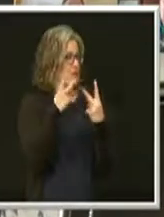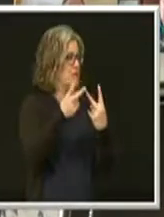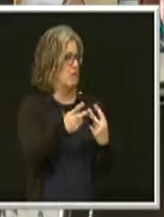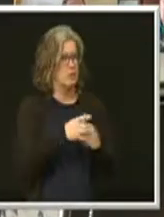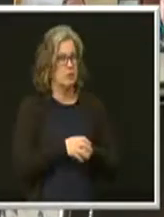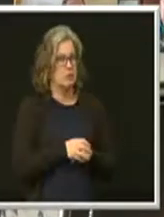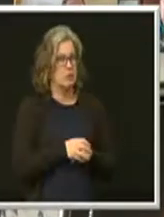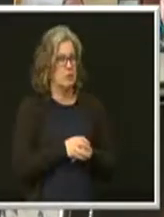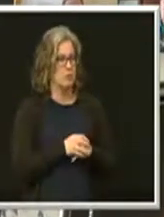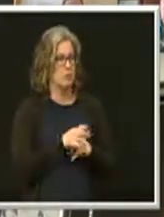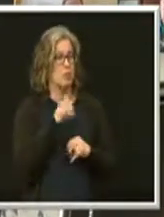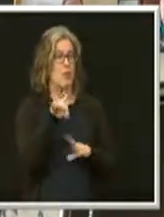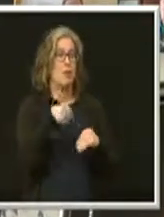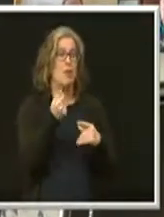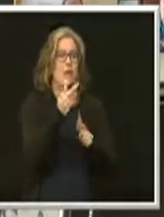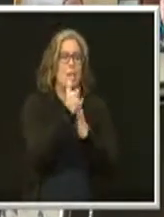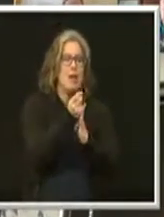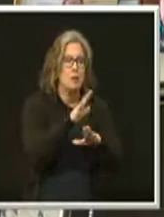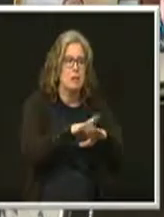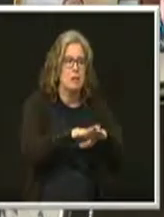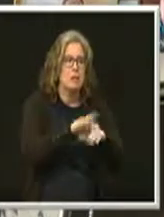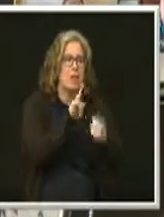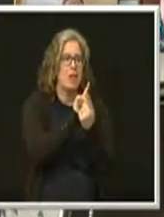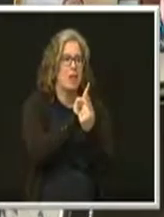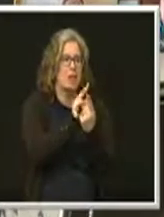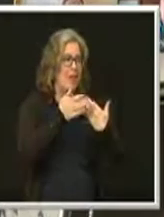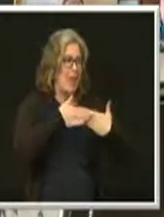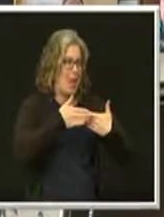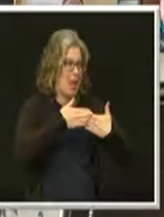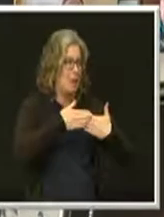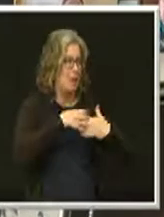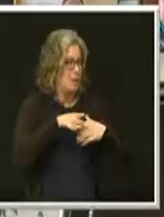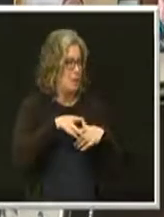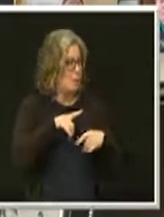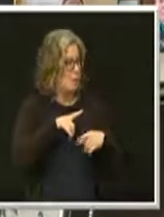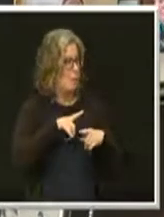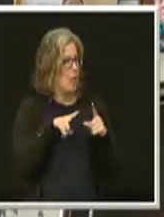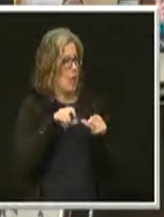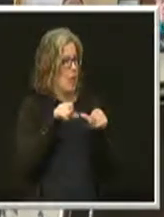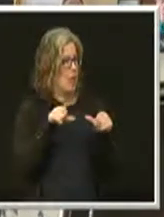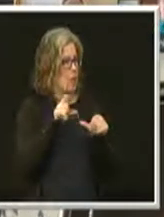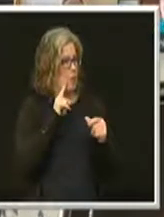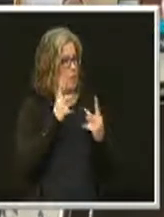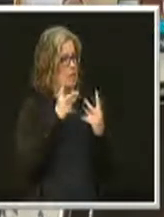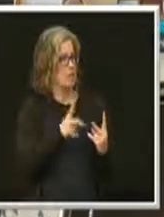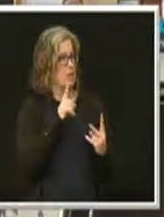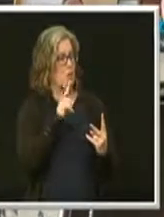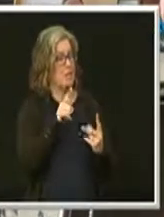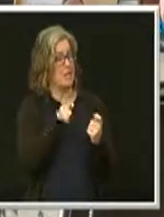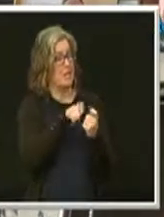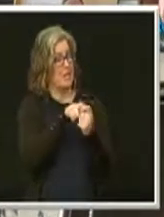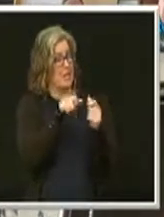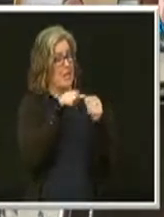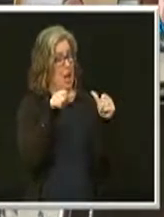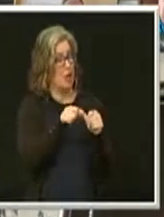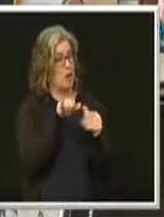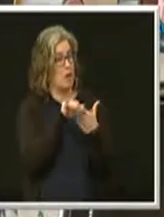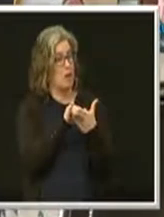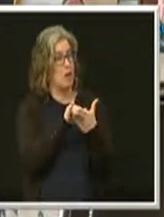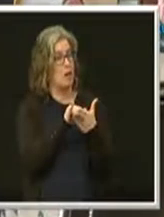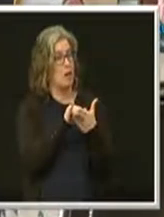visit. We did give them a few minutes heads up to meet us at the security area. The areas that we visited were specific areas that